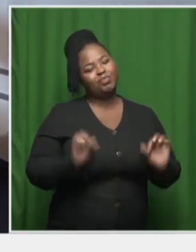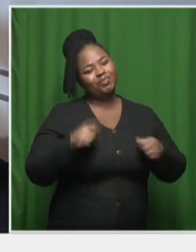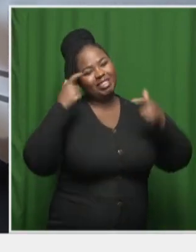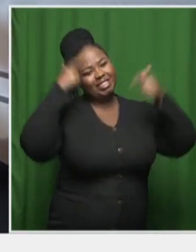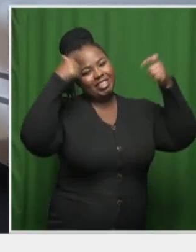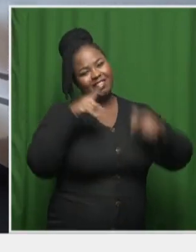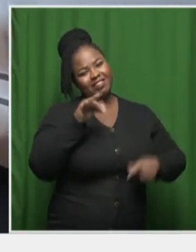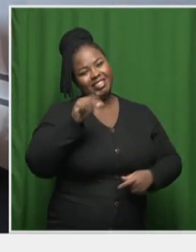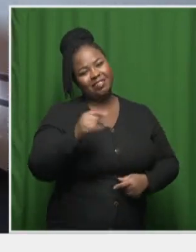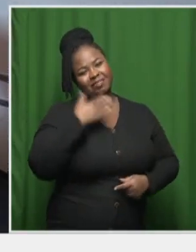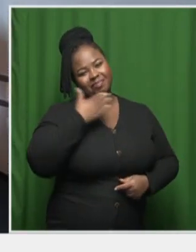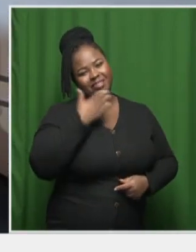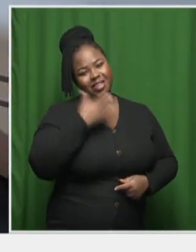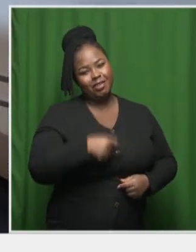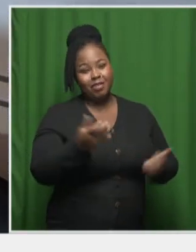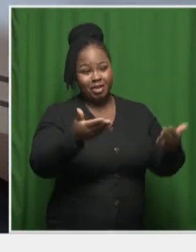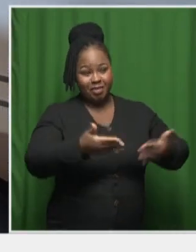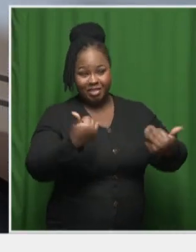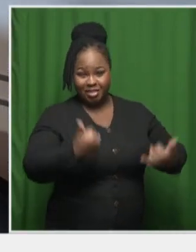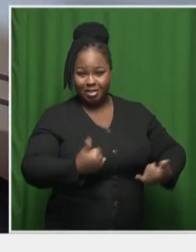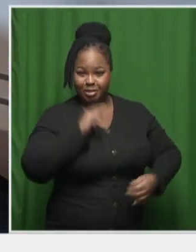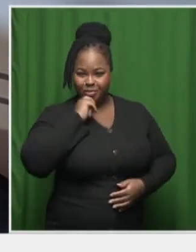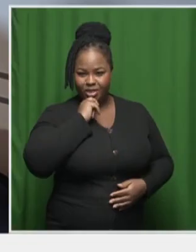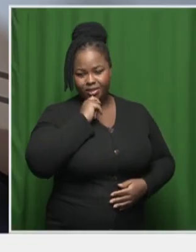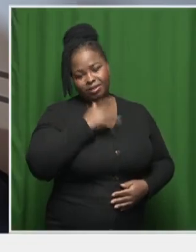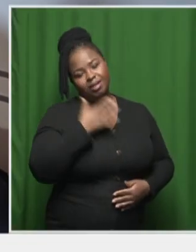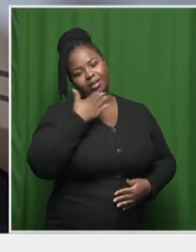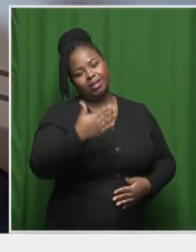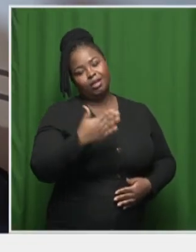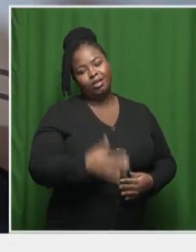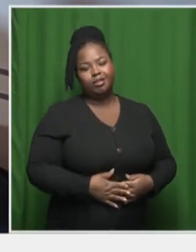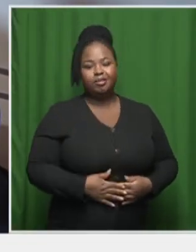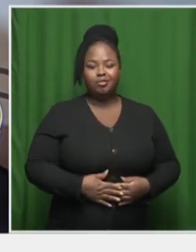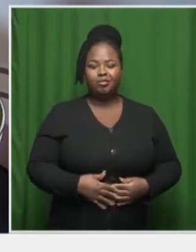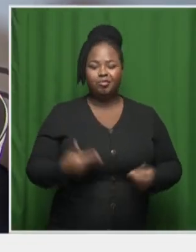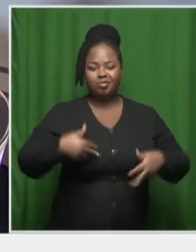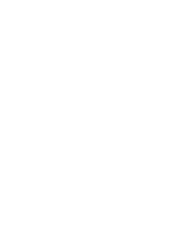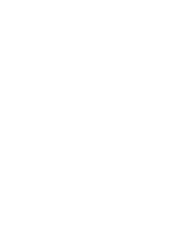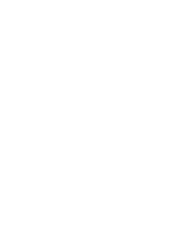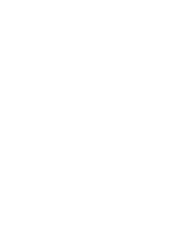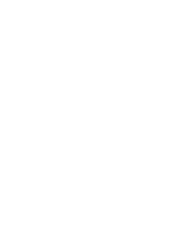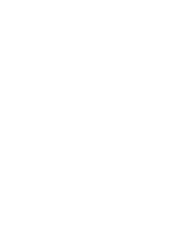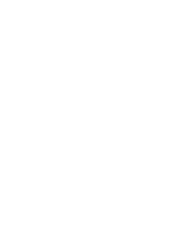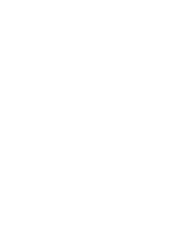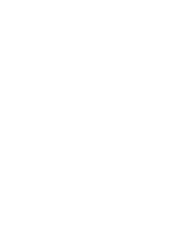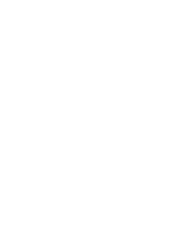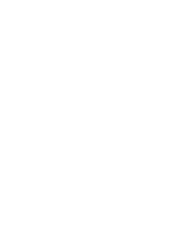thank you so much for coming this morning. And your pleasure. Thank you for having us. coming through for us.